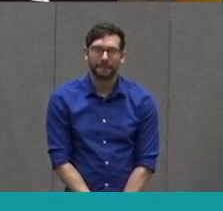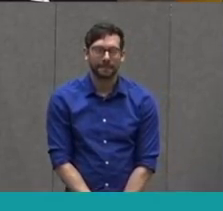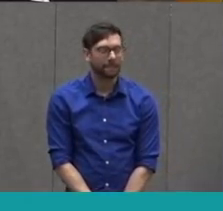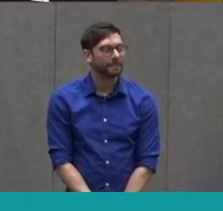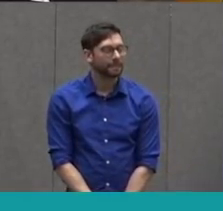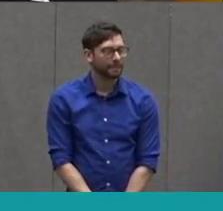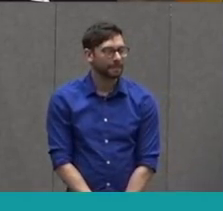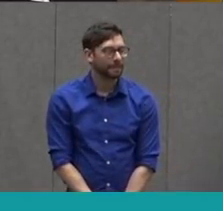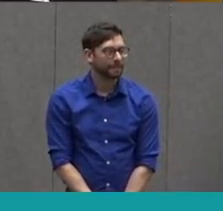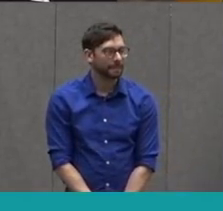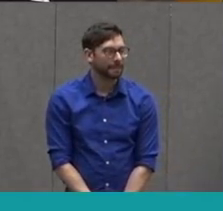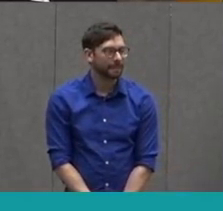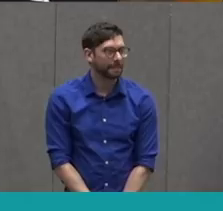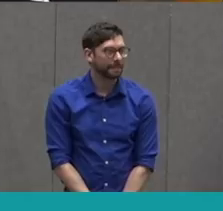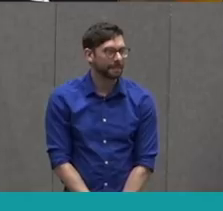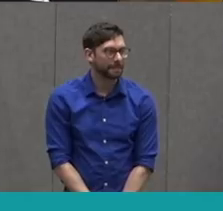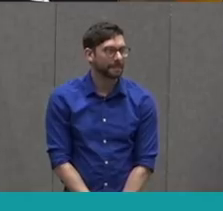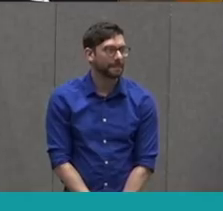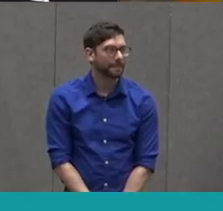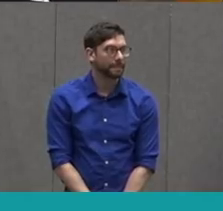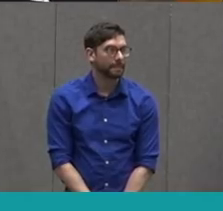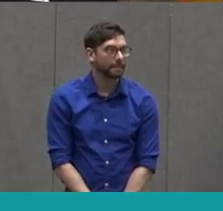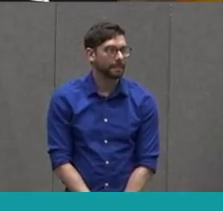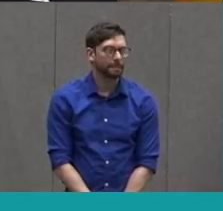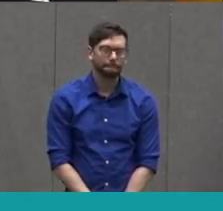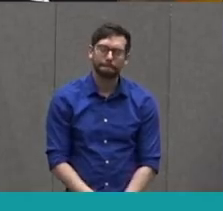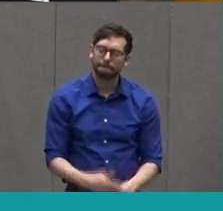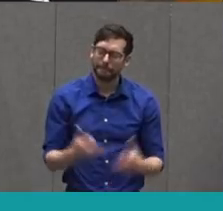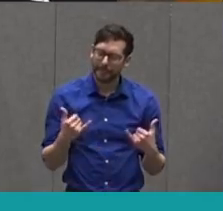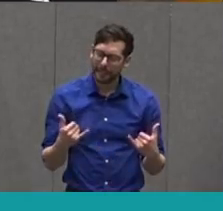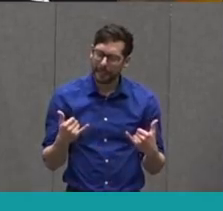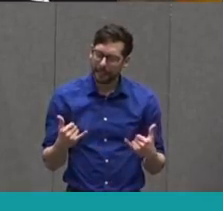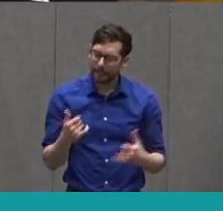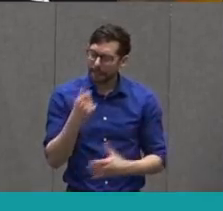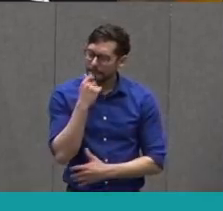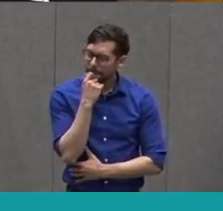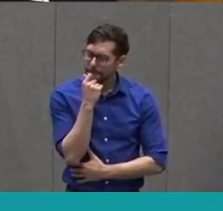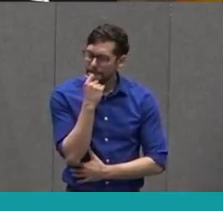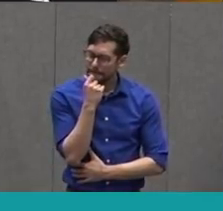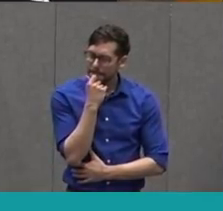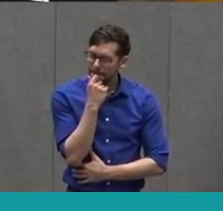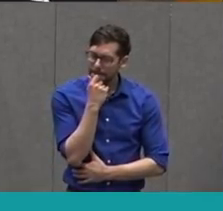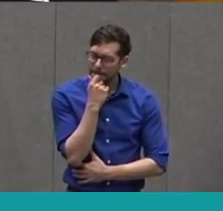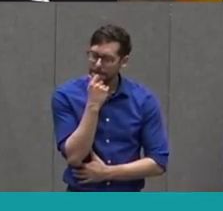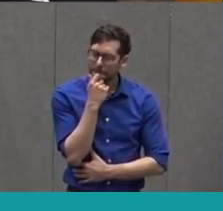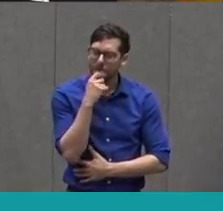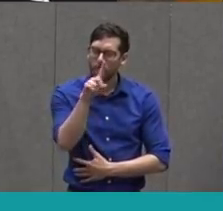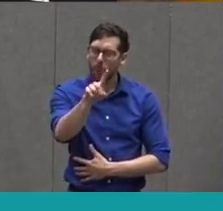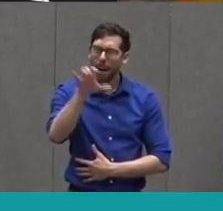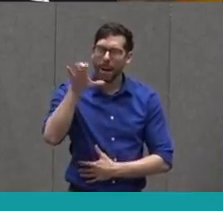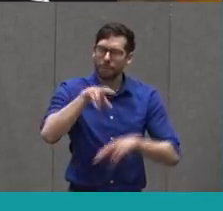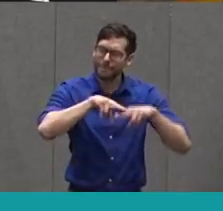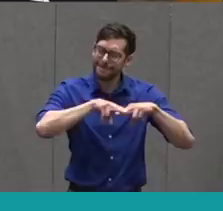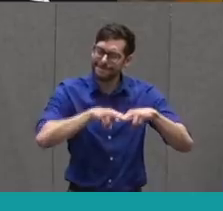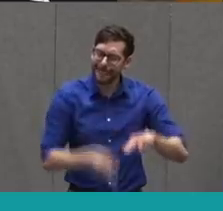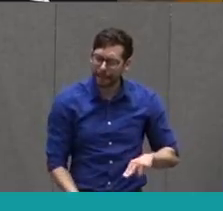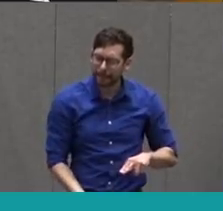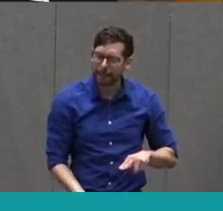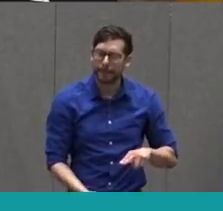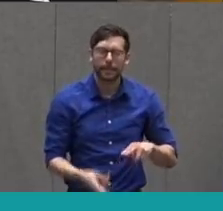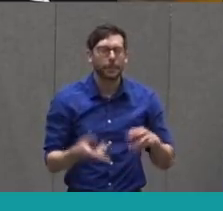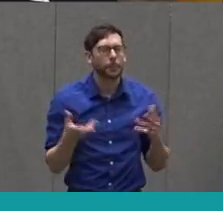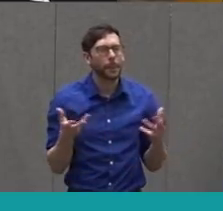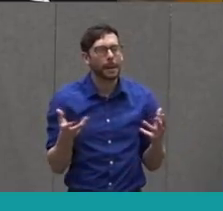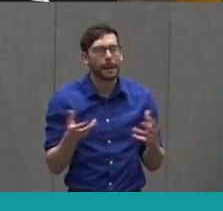Now we have to figure out, I wonder again, what is 100 less? So 100 less, if